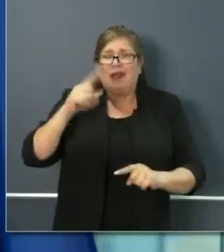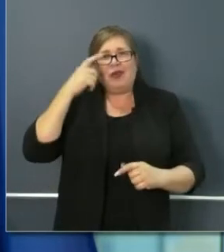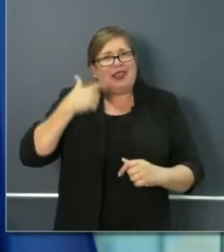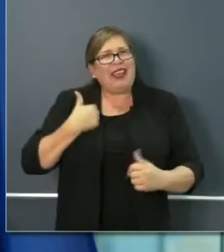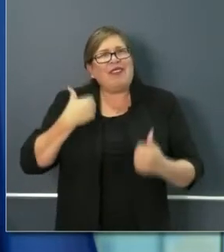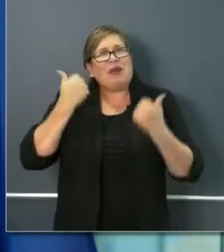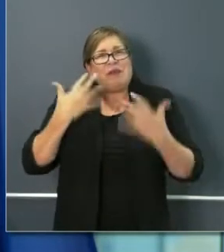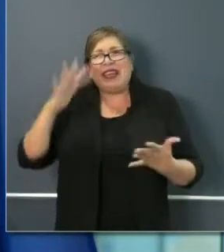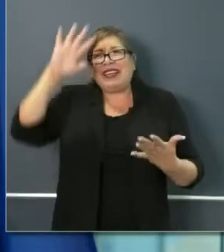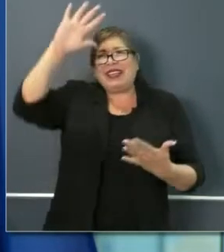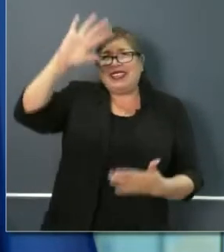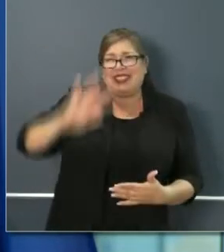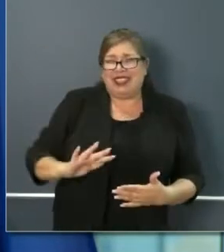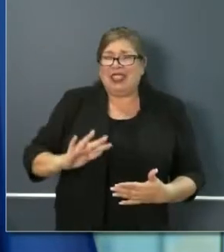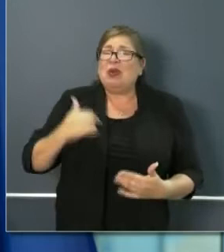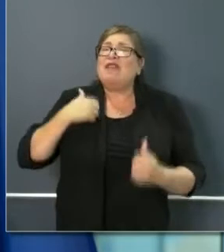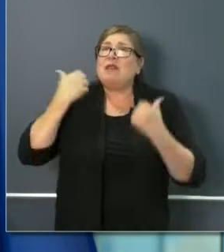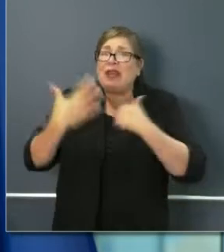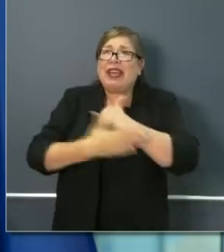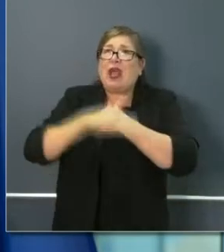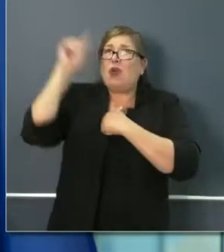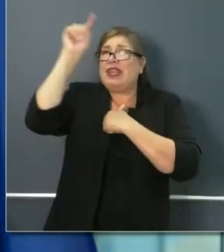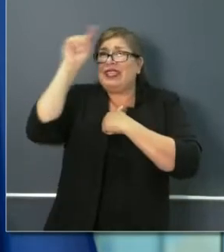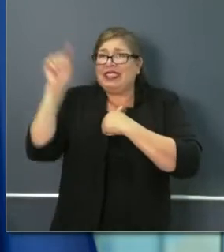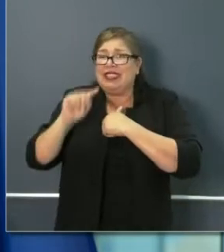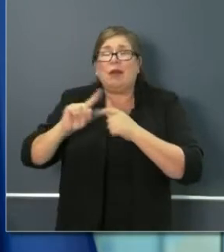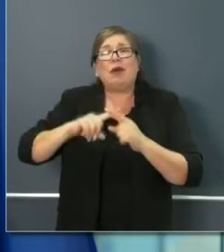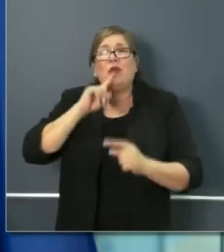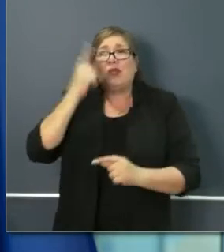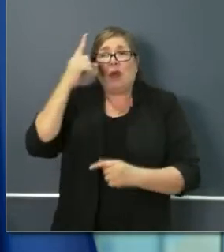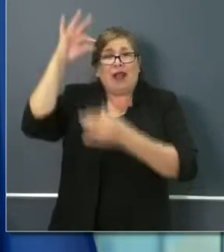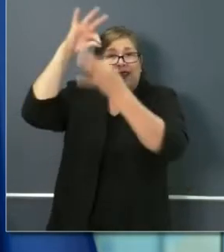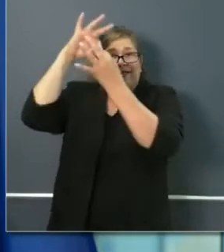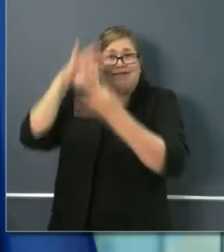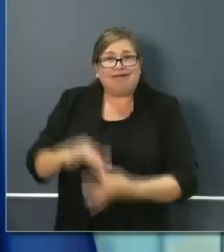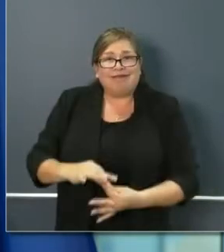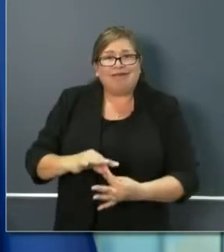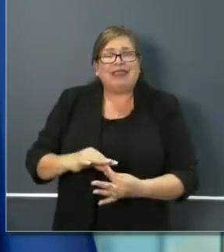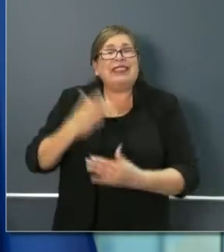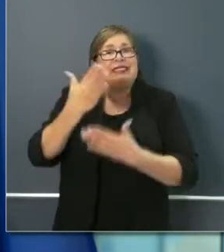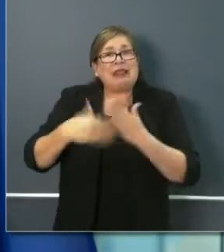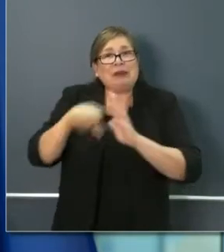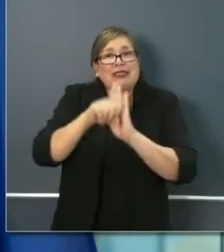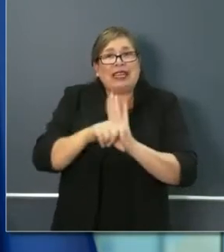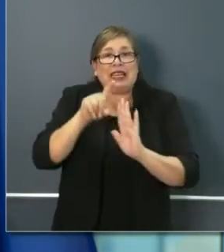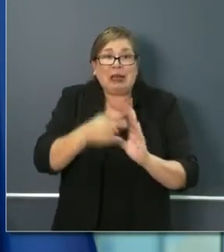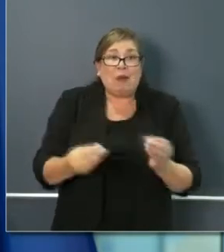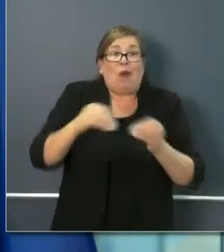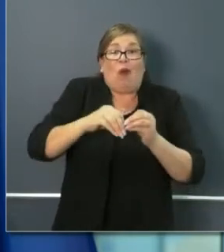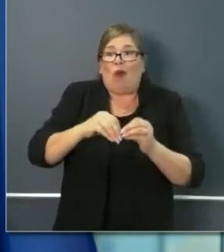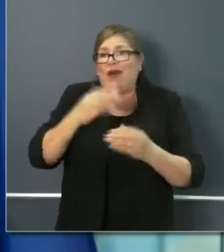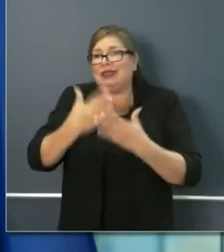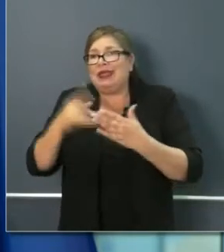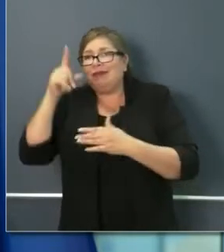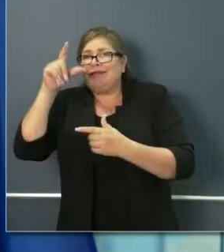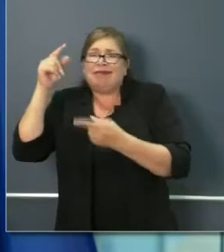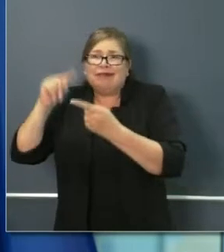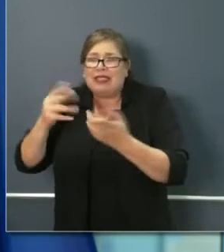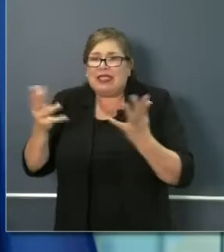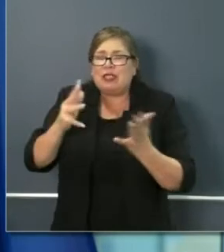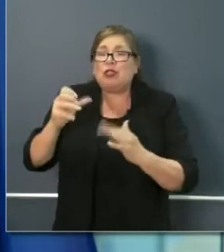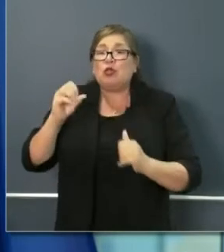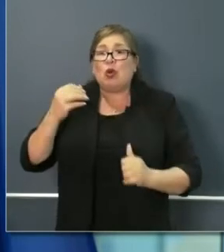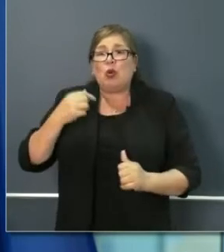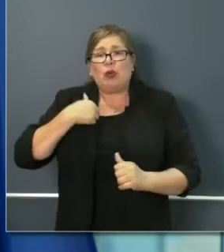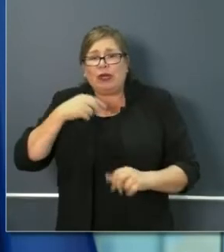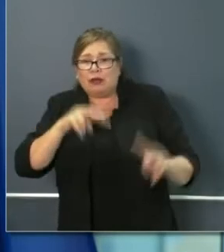California we're many parts but one body, and different parts of the state have different needs. And so we're looking at the geographic disbursement of the